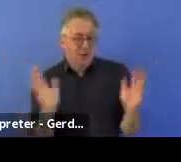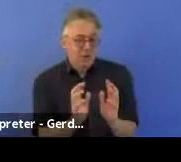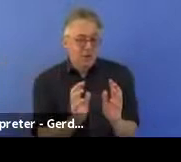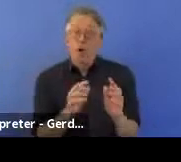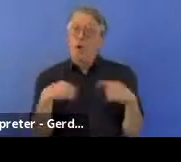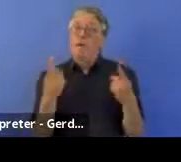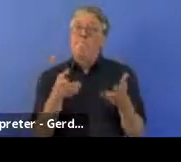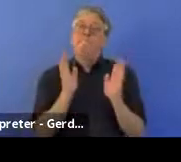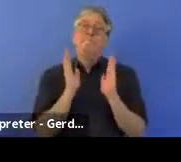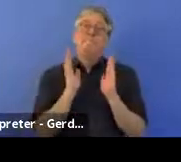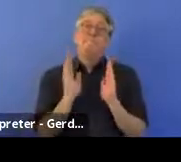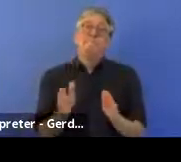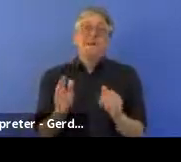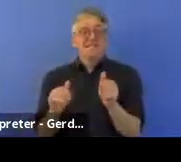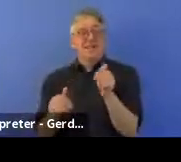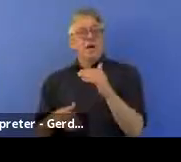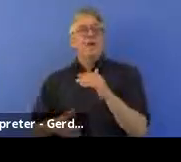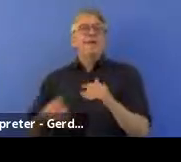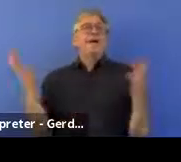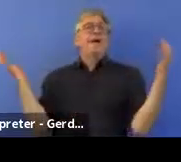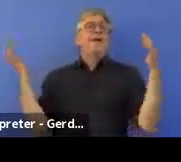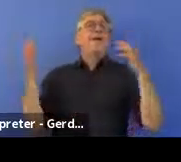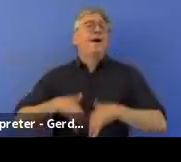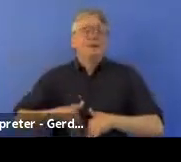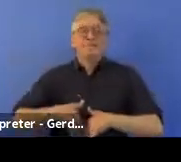build back better, equal and inclusive.